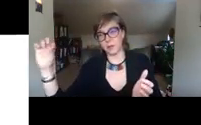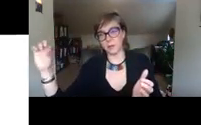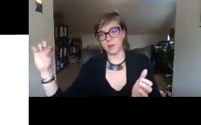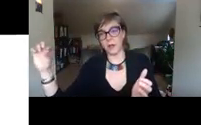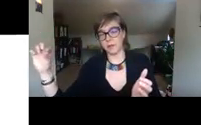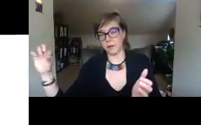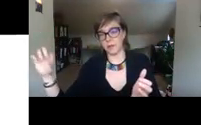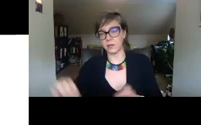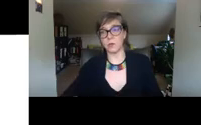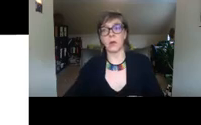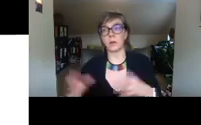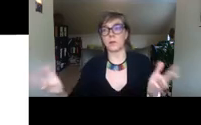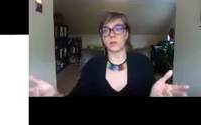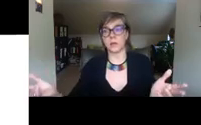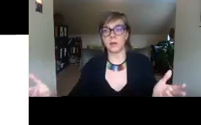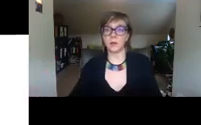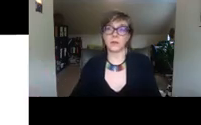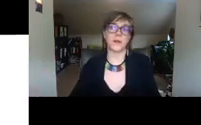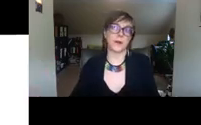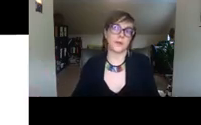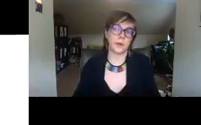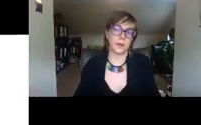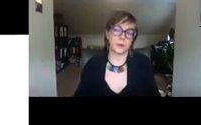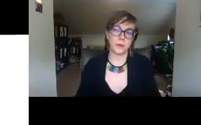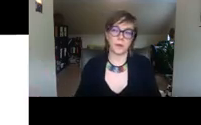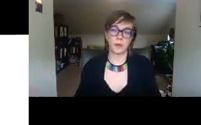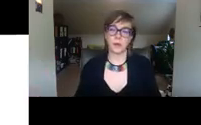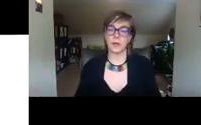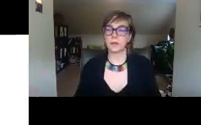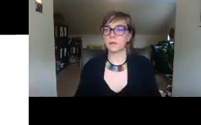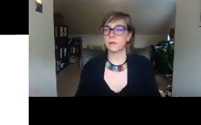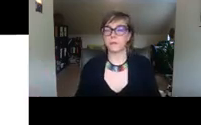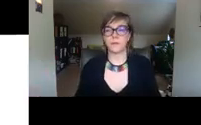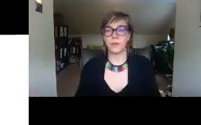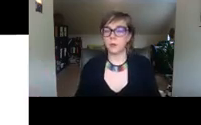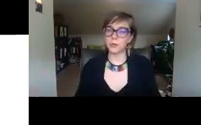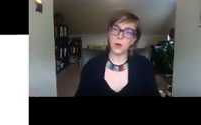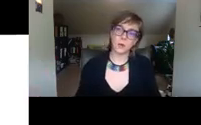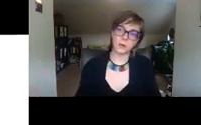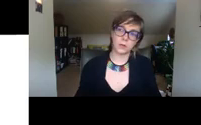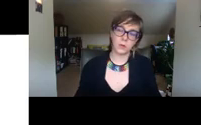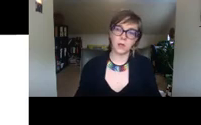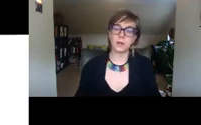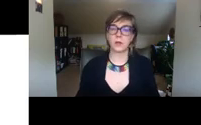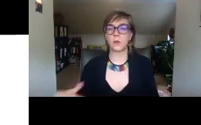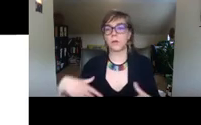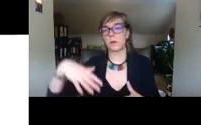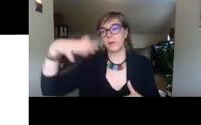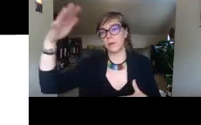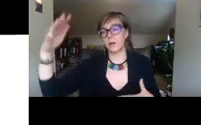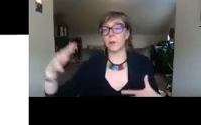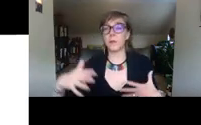I allowed people to say other. And so a lot of people said, you know, it's 5 hours a month. It's, you know, 2 hours a week.